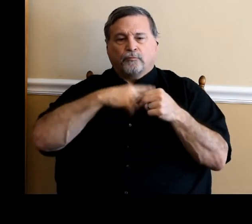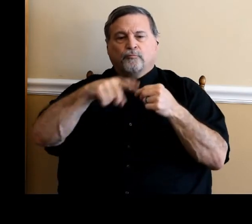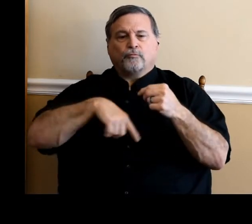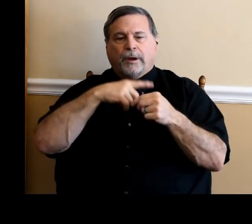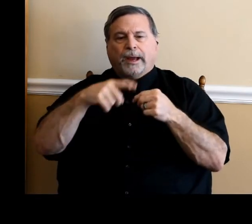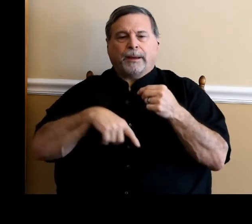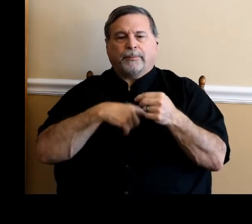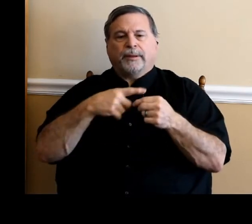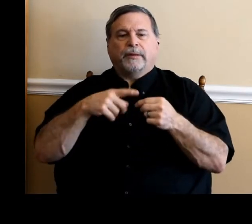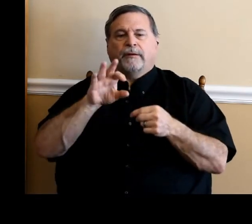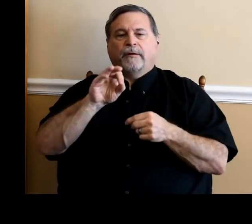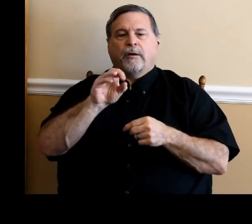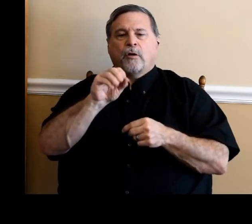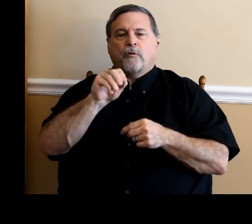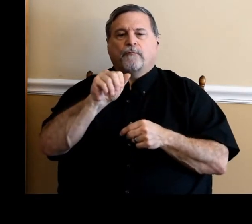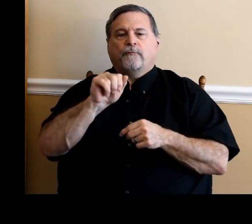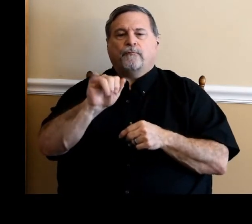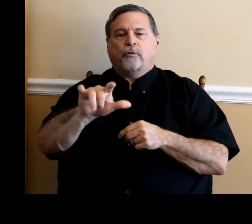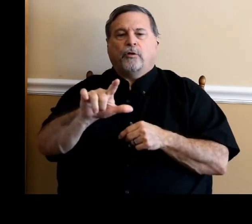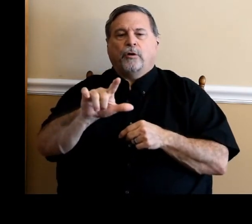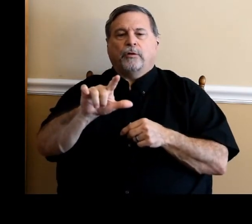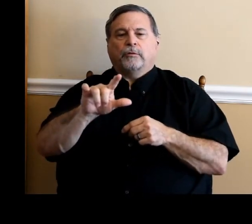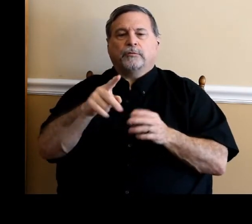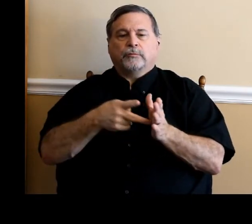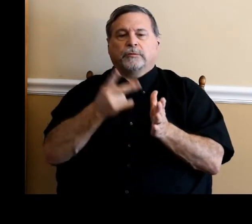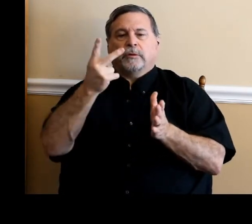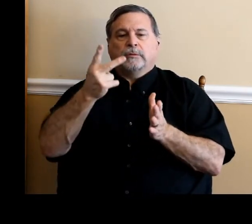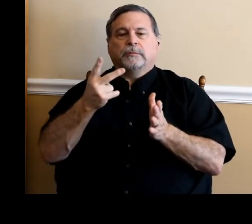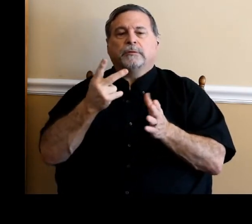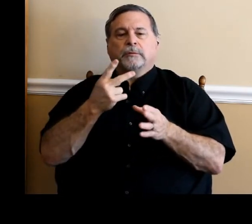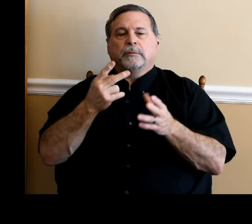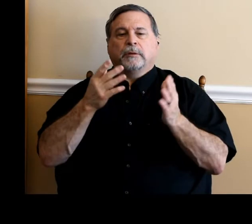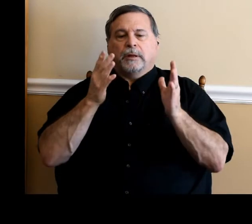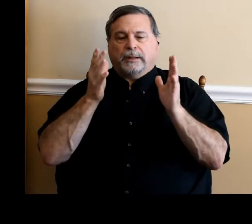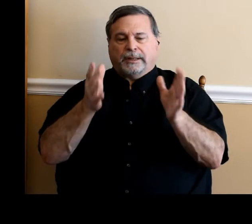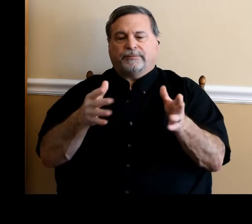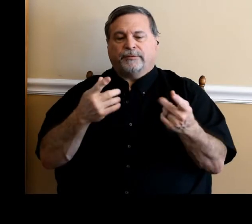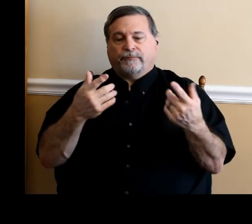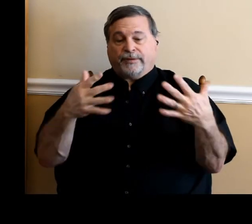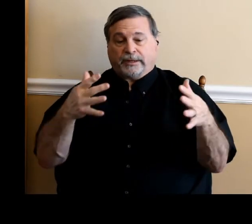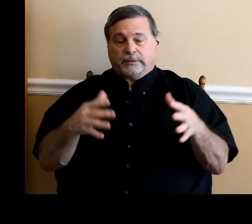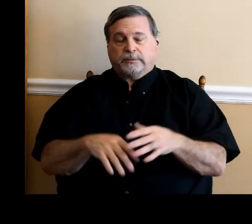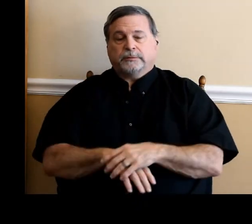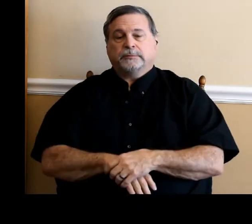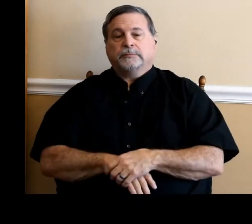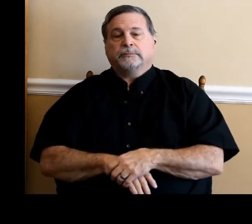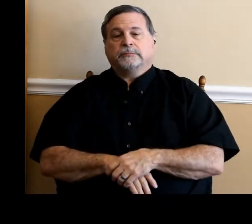in double wrap of aluminum foil, let them finish up. So